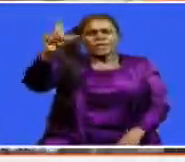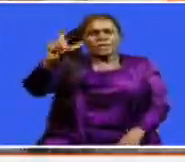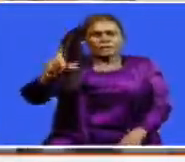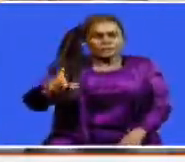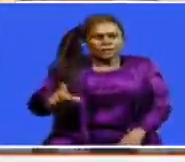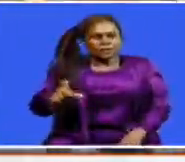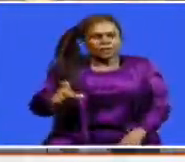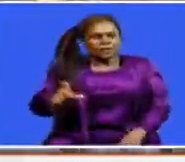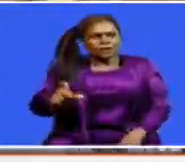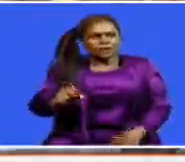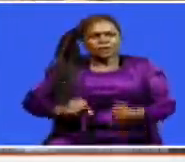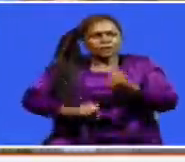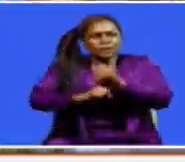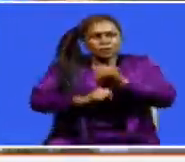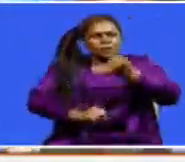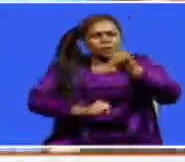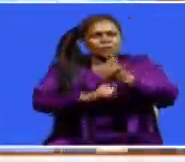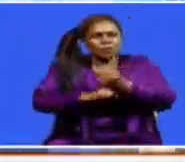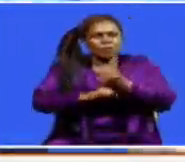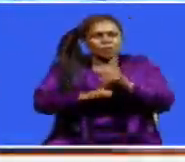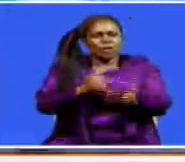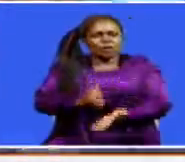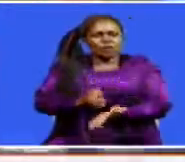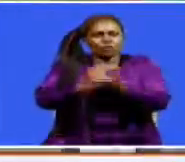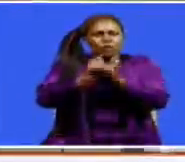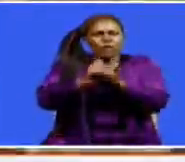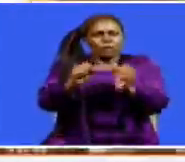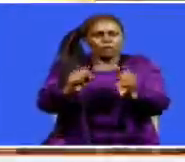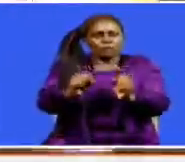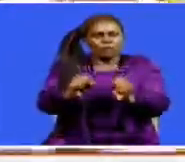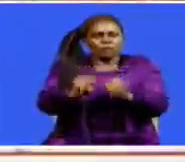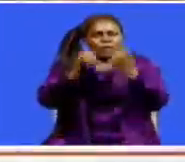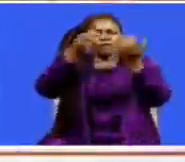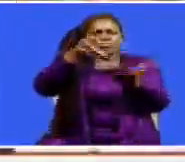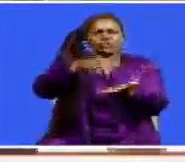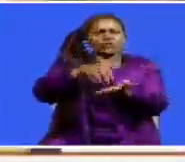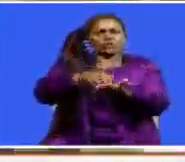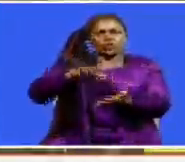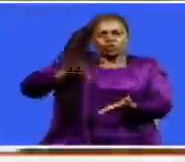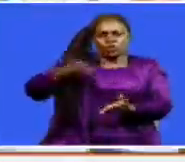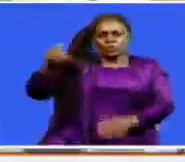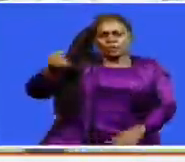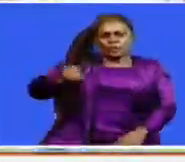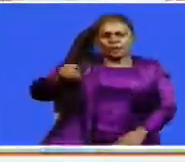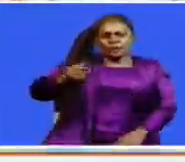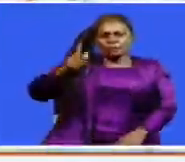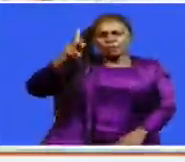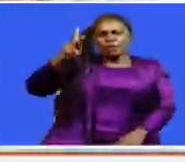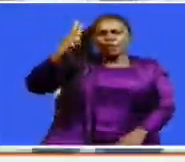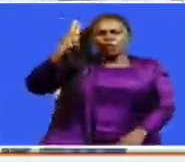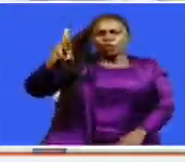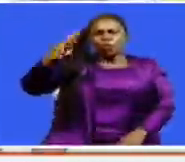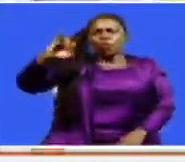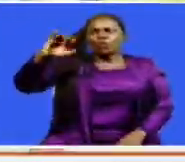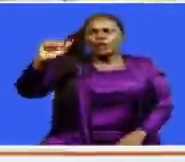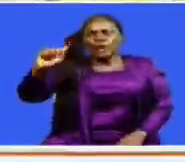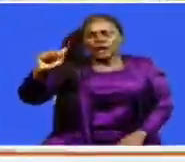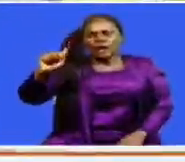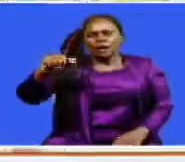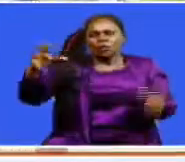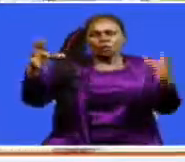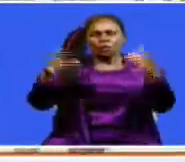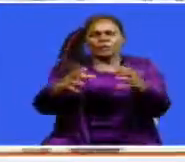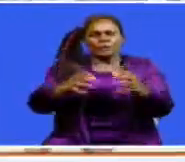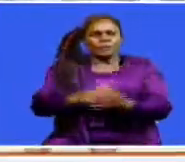have rendered their support in order to help save the current generation of women and girls in Kuria community. Sylvester